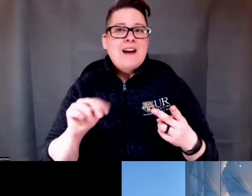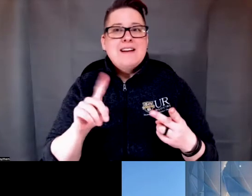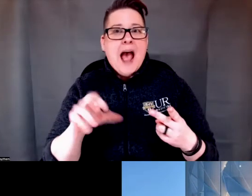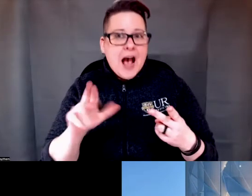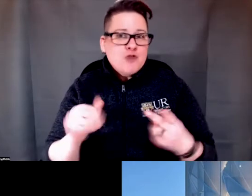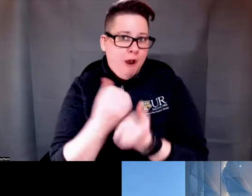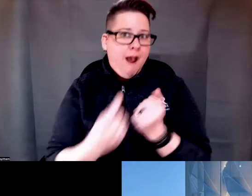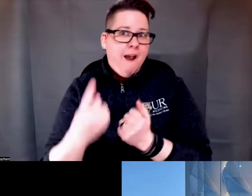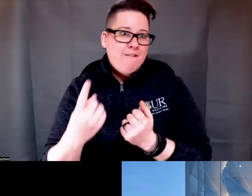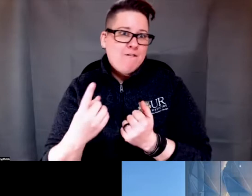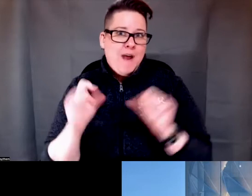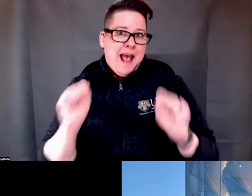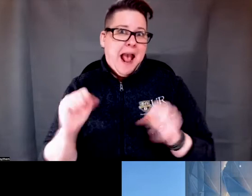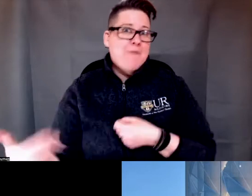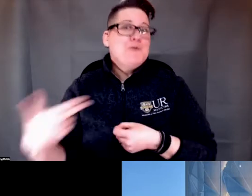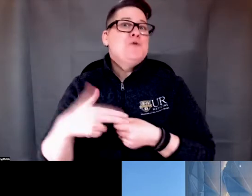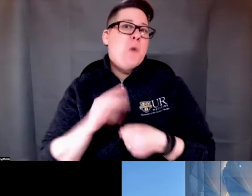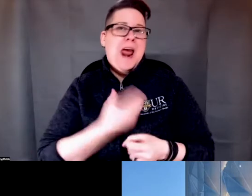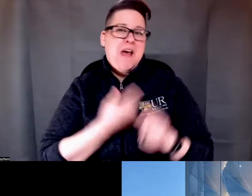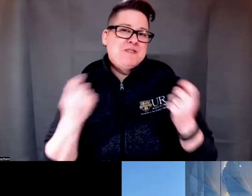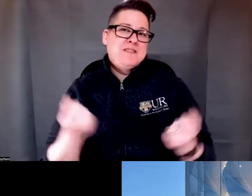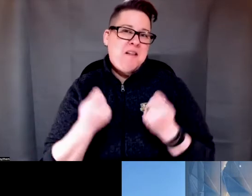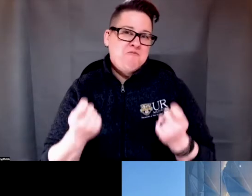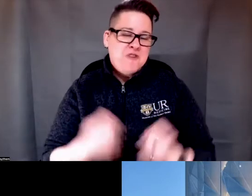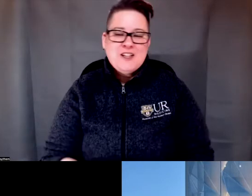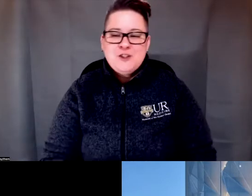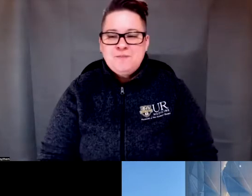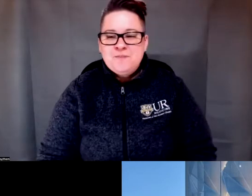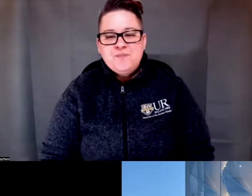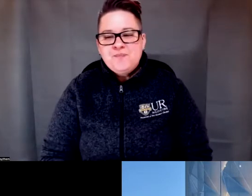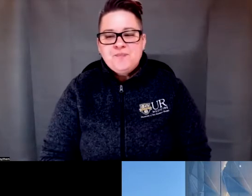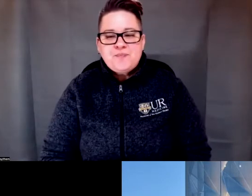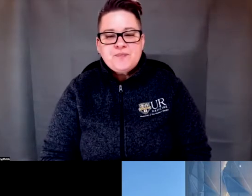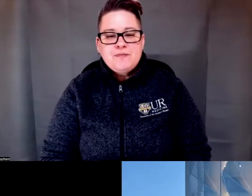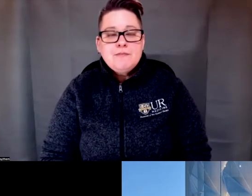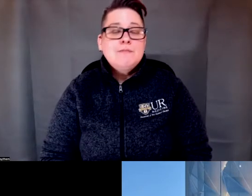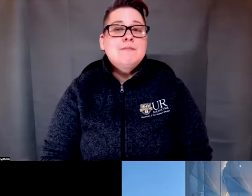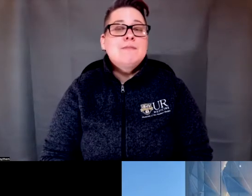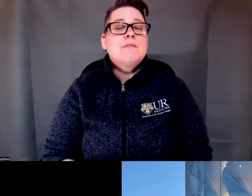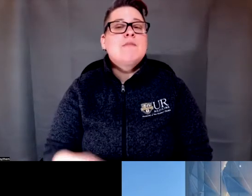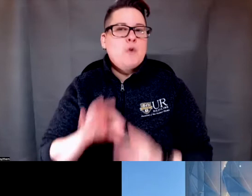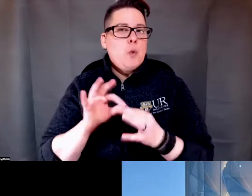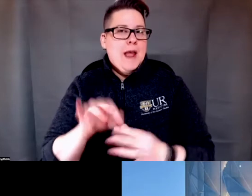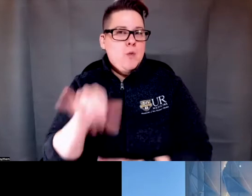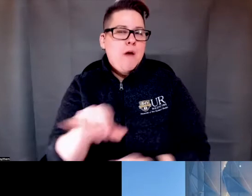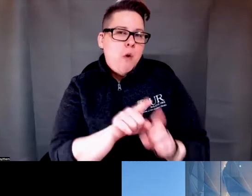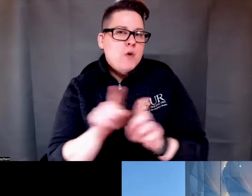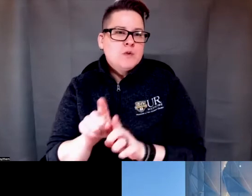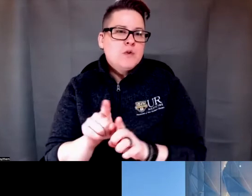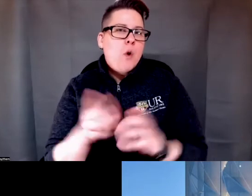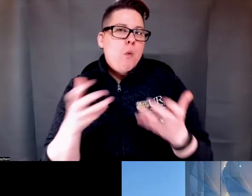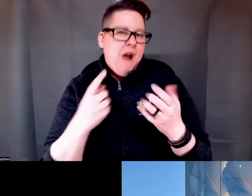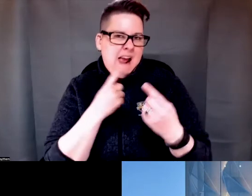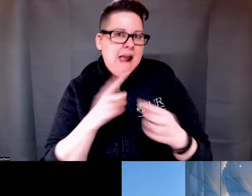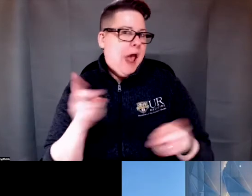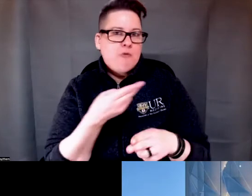will be also able to join the celebration. And in relation to that, I also wanted to make a quick